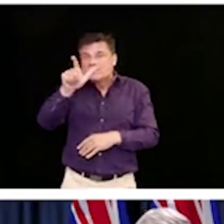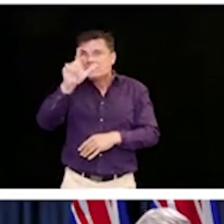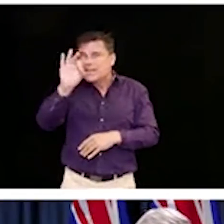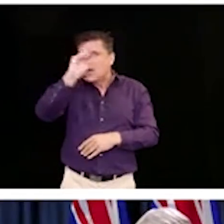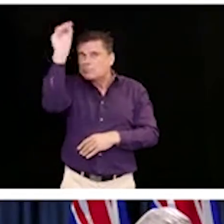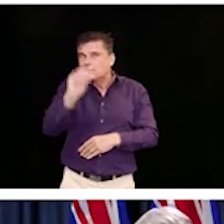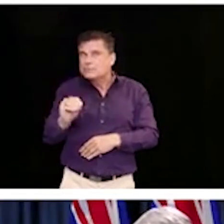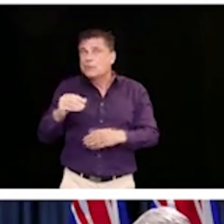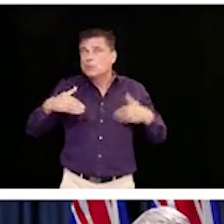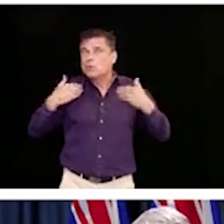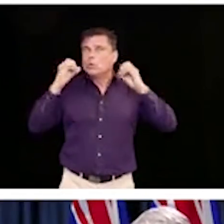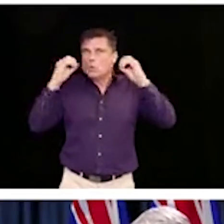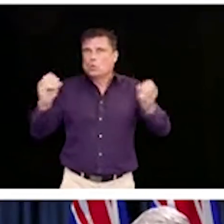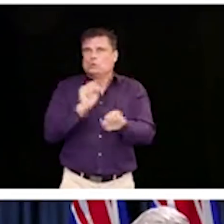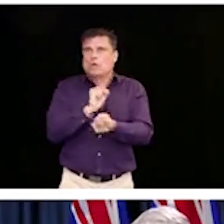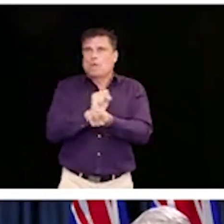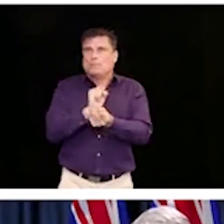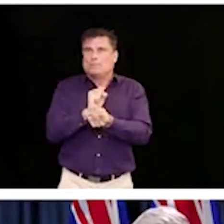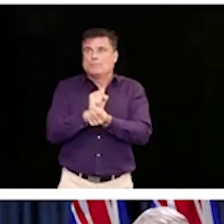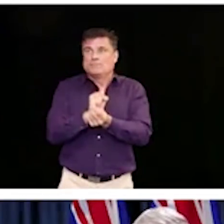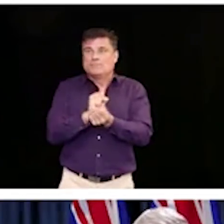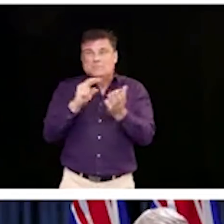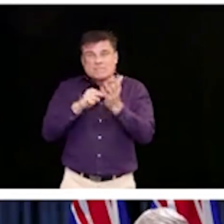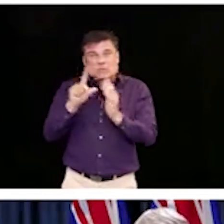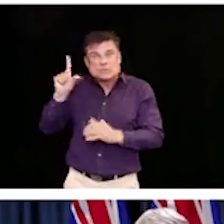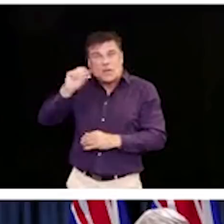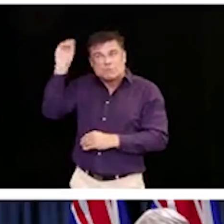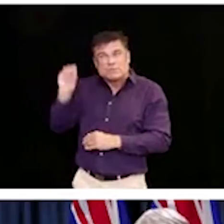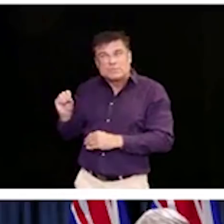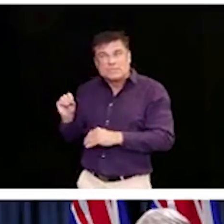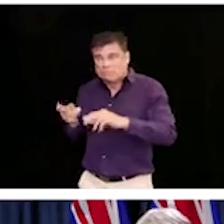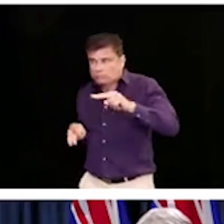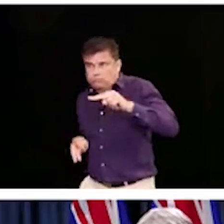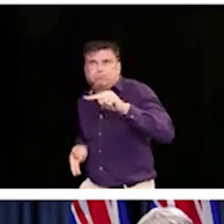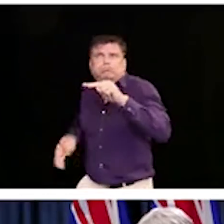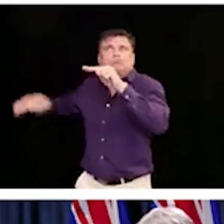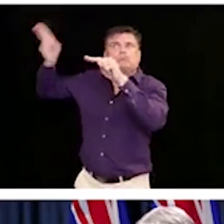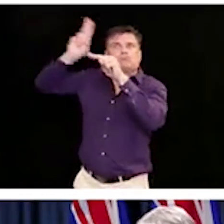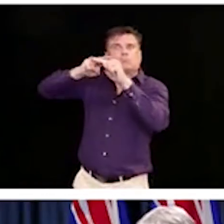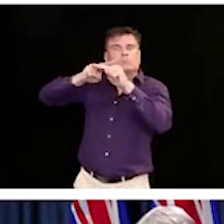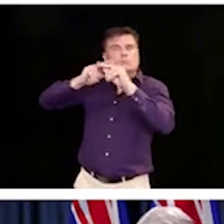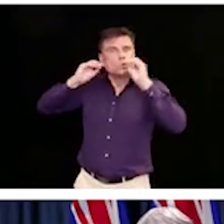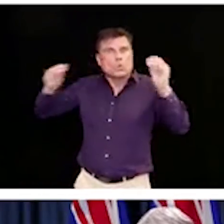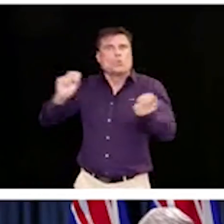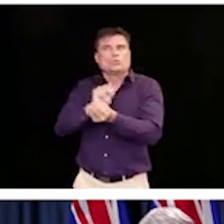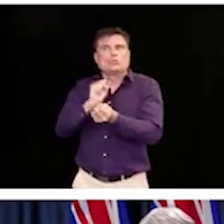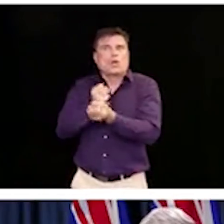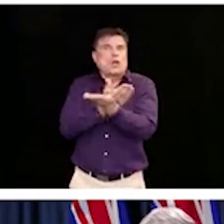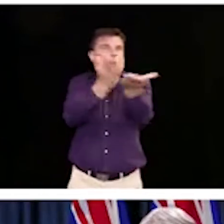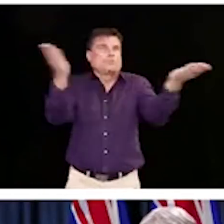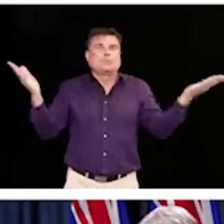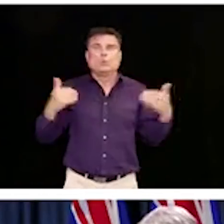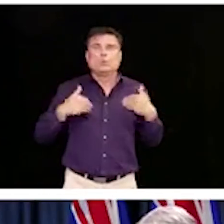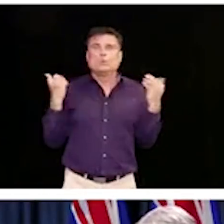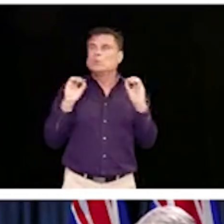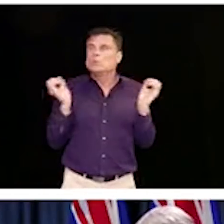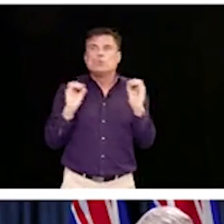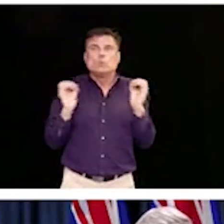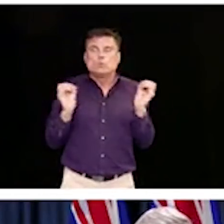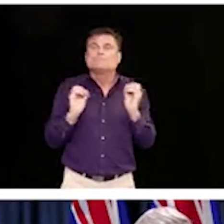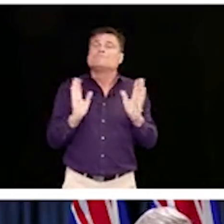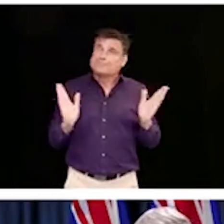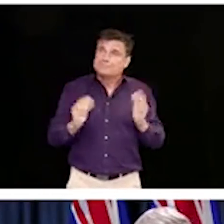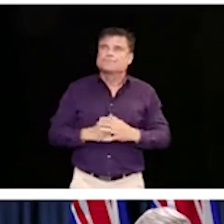June. That's an increase of 20 percentage points. Women are another group that are more affected